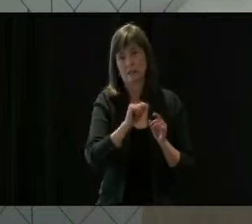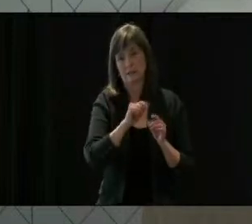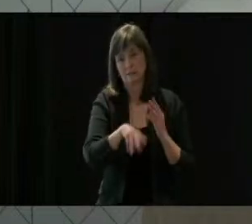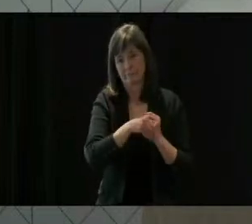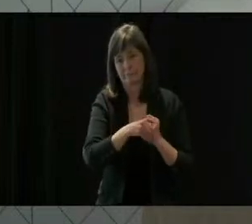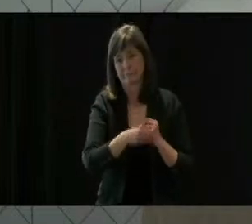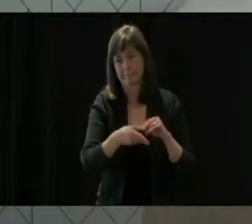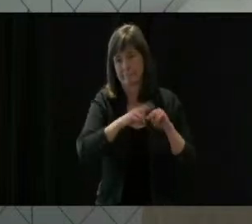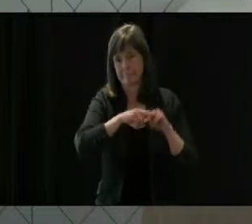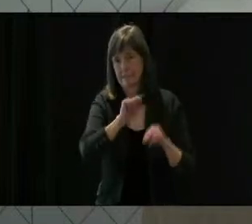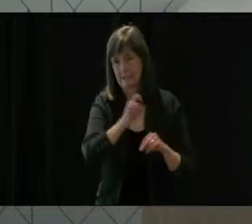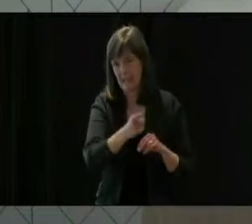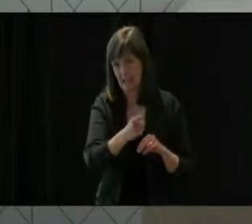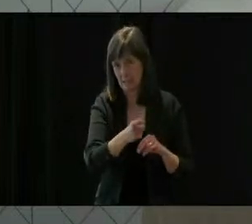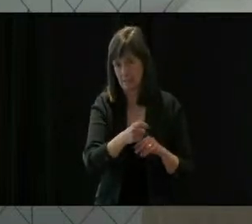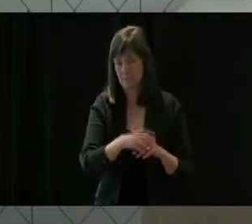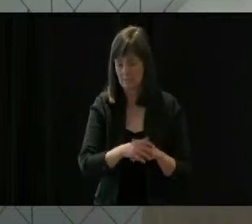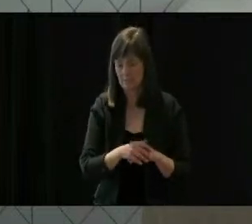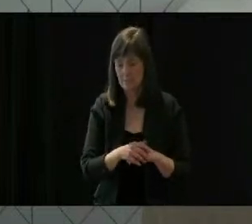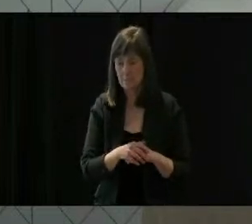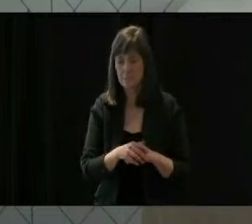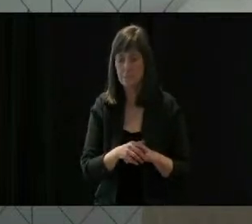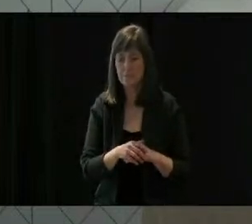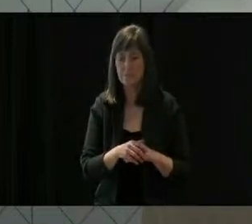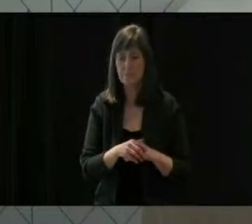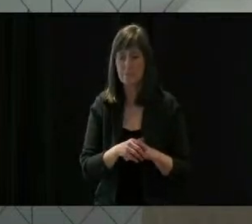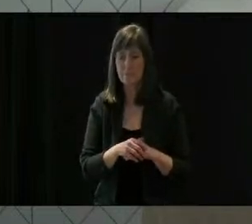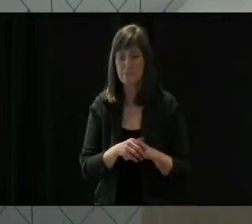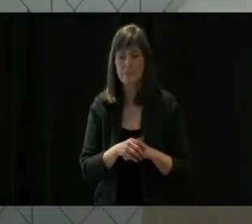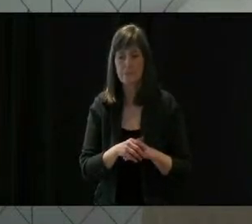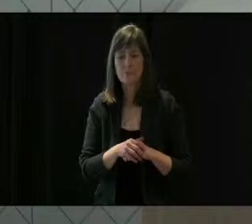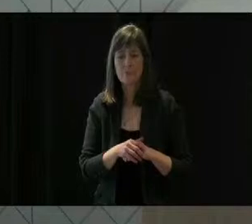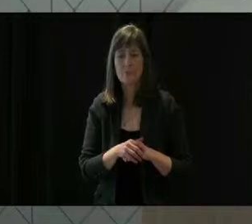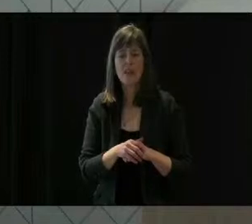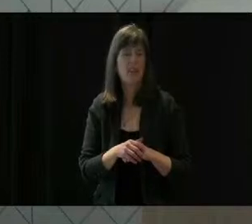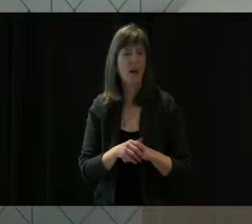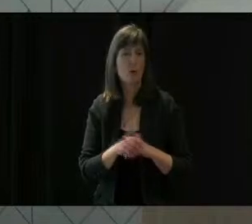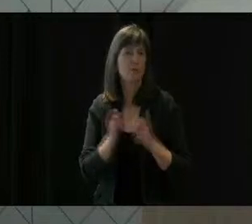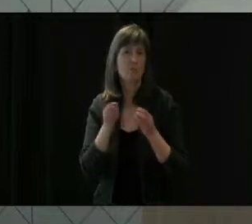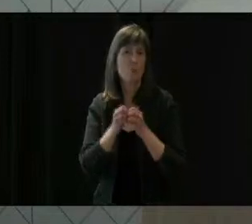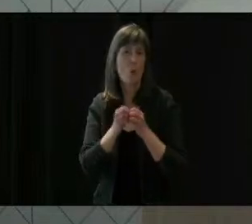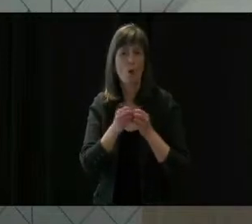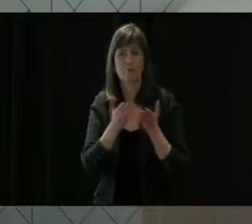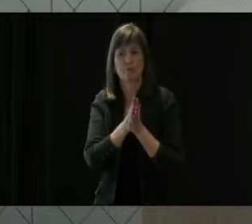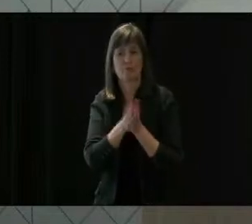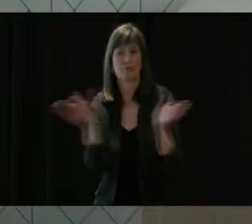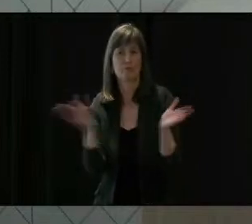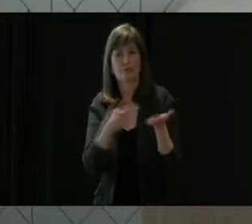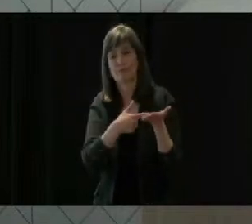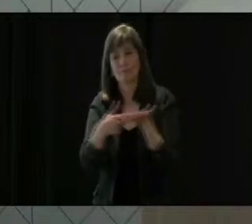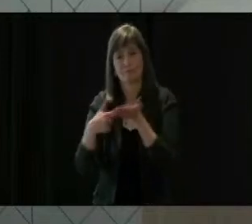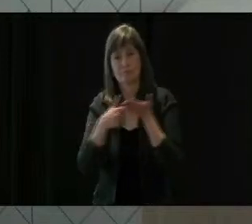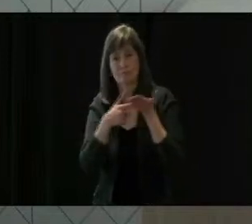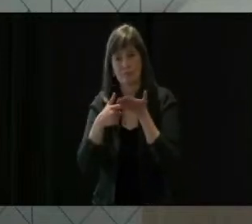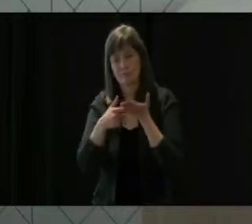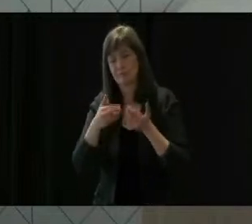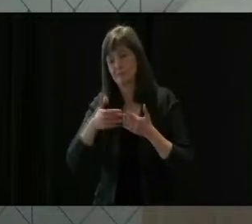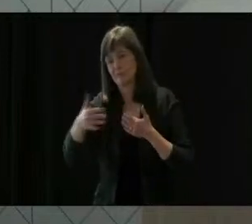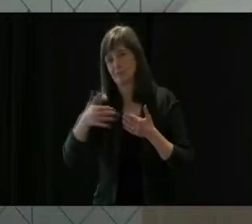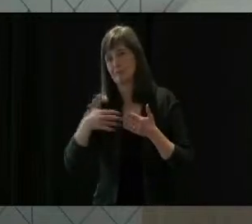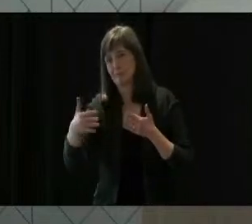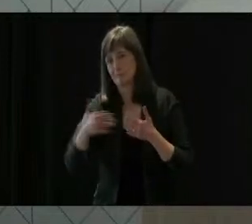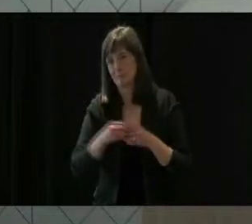as I think, on a much larger basis over the coming